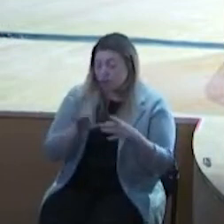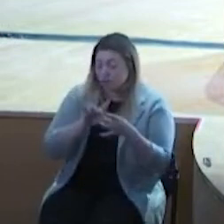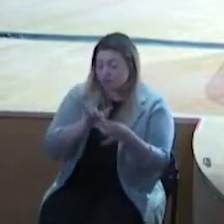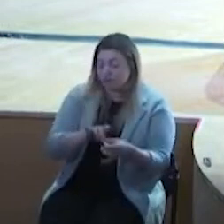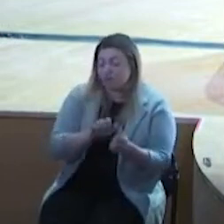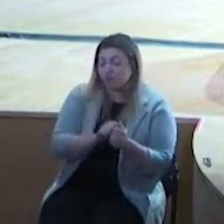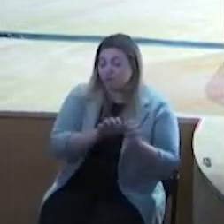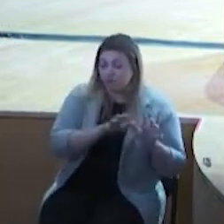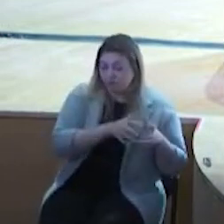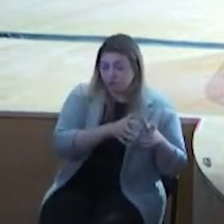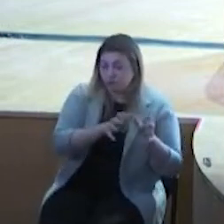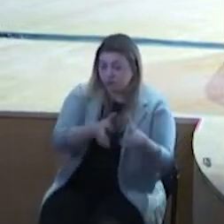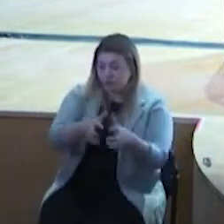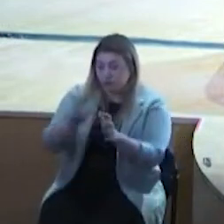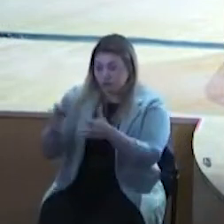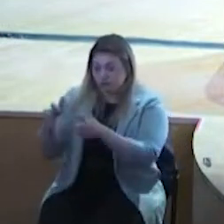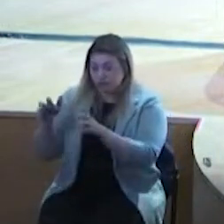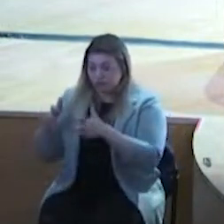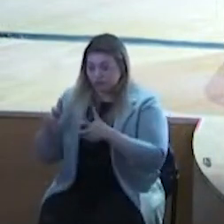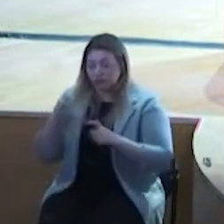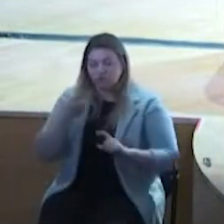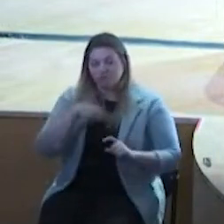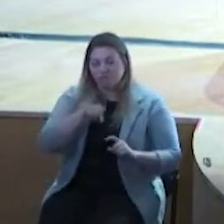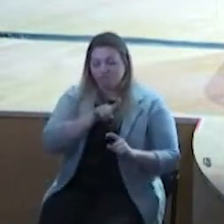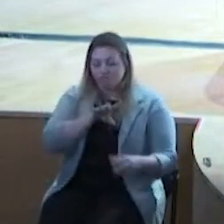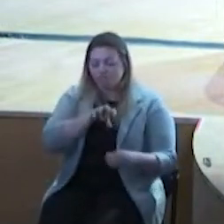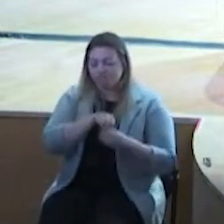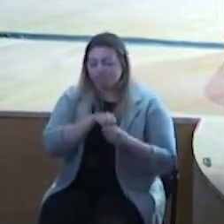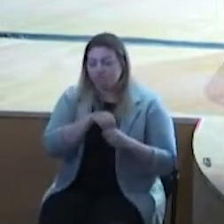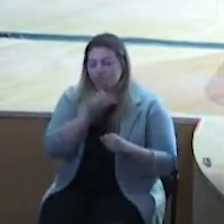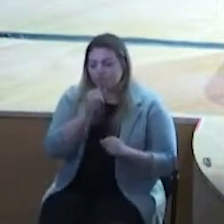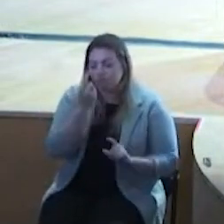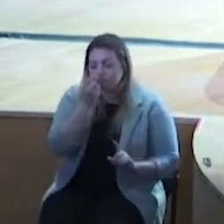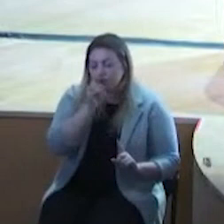know, they have that included in their